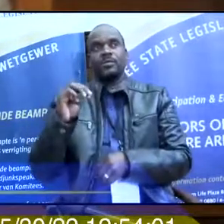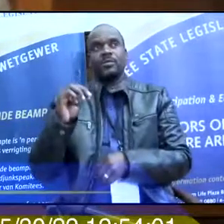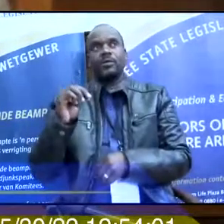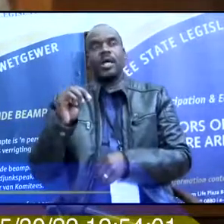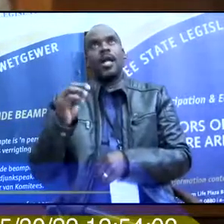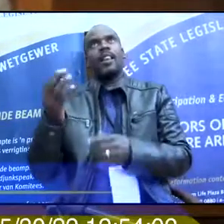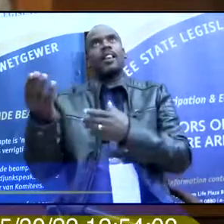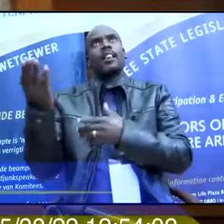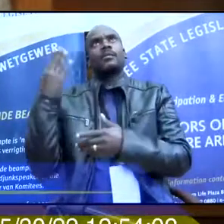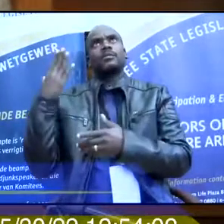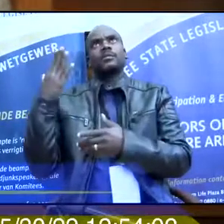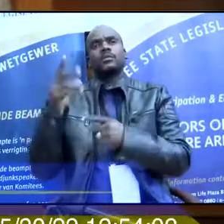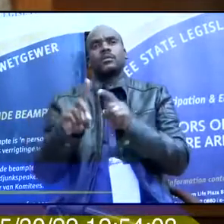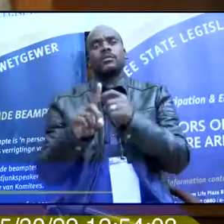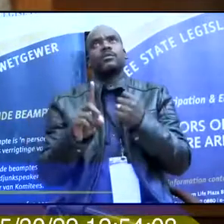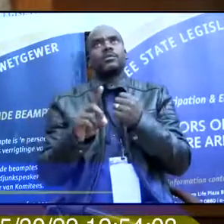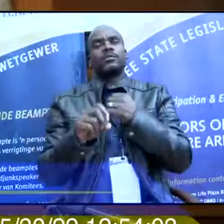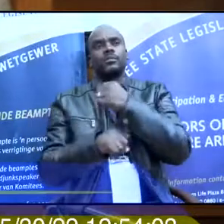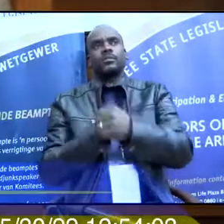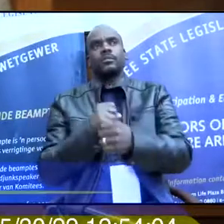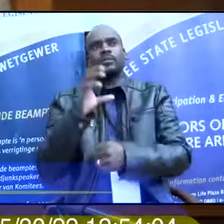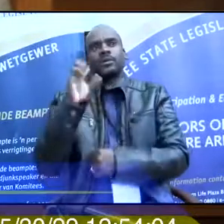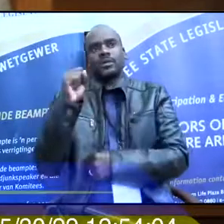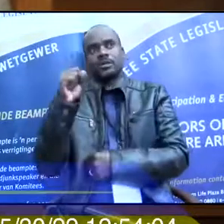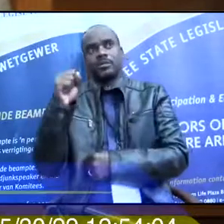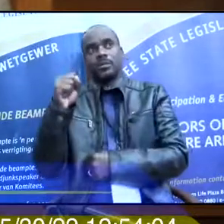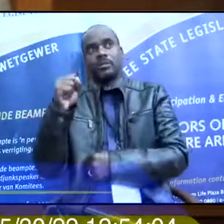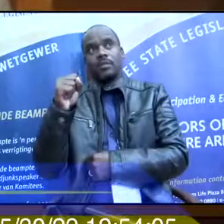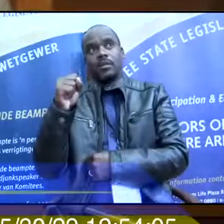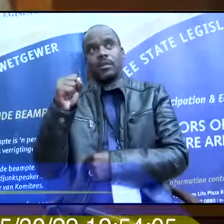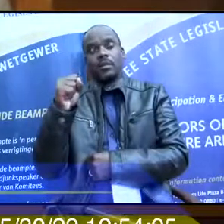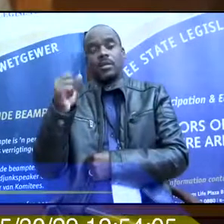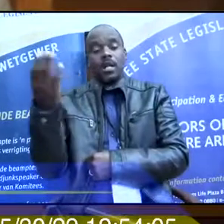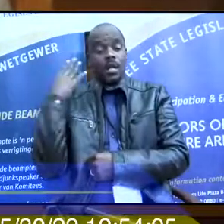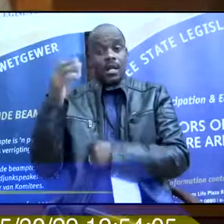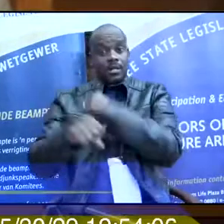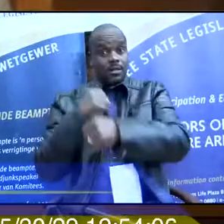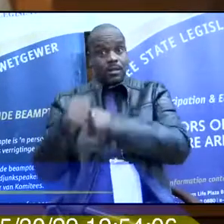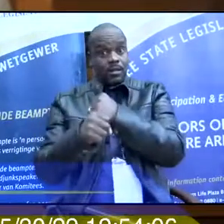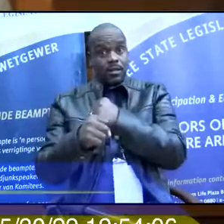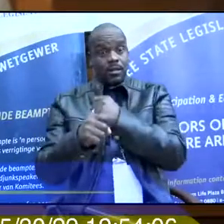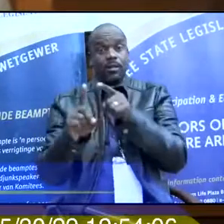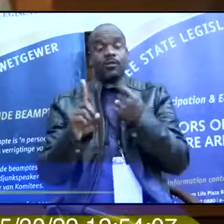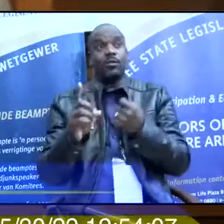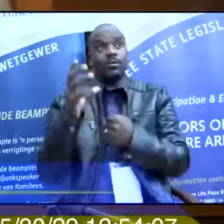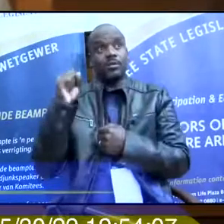september employees until january they were not paid their salaries